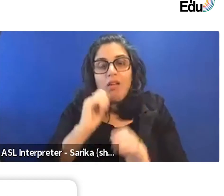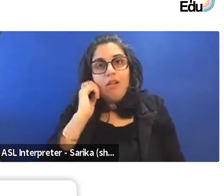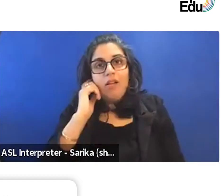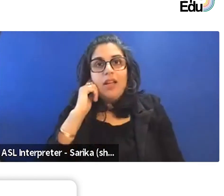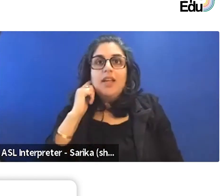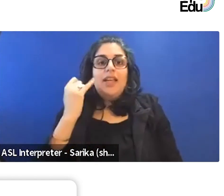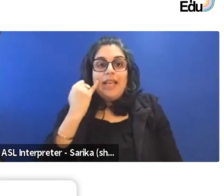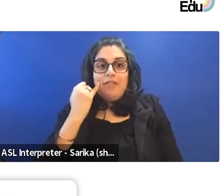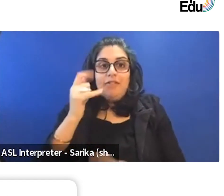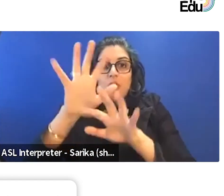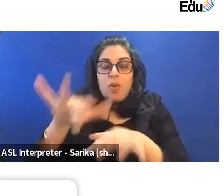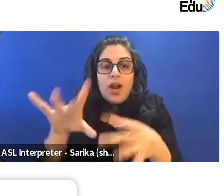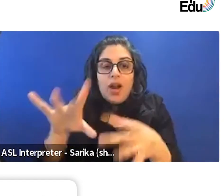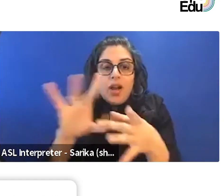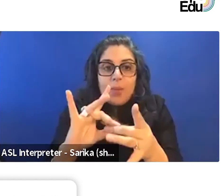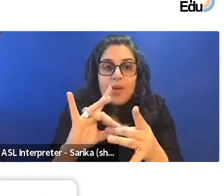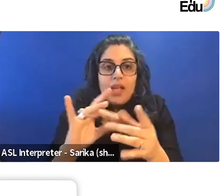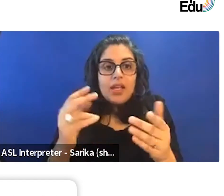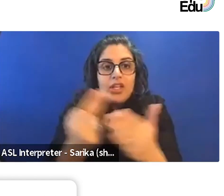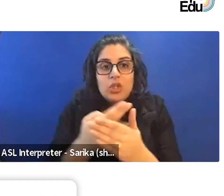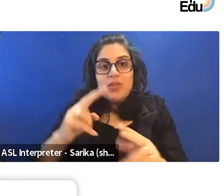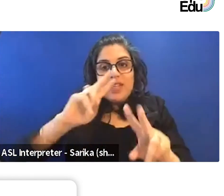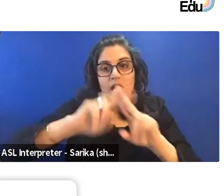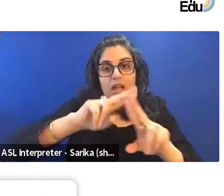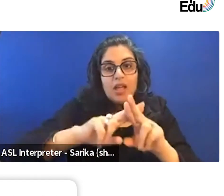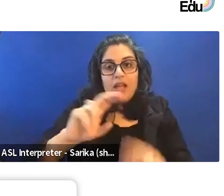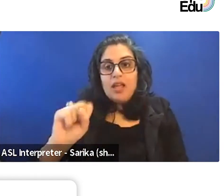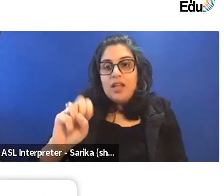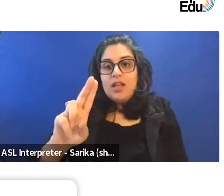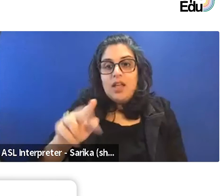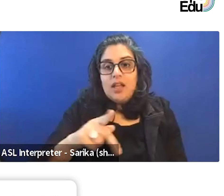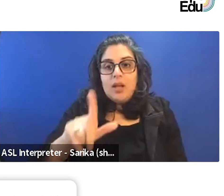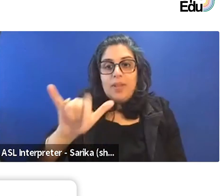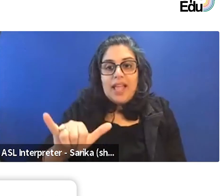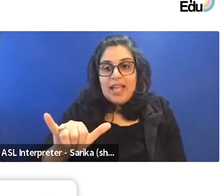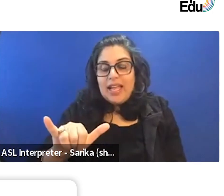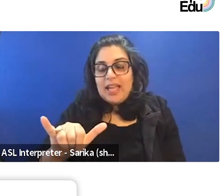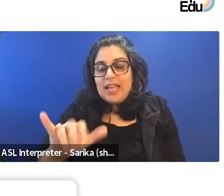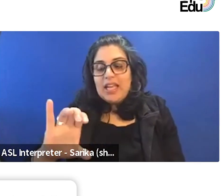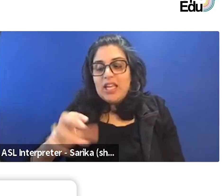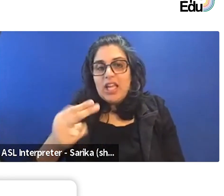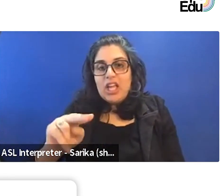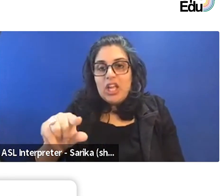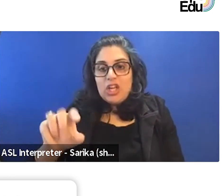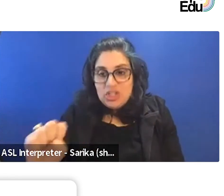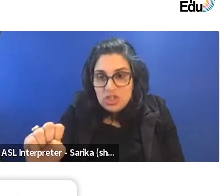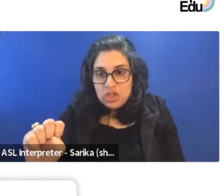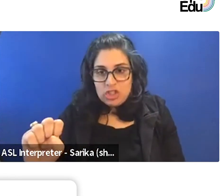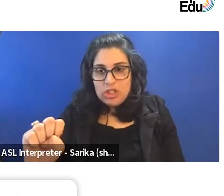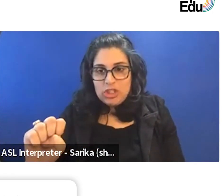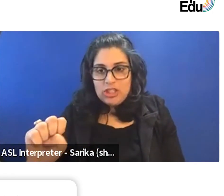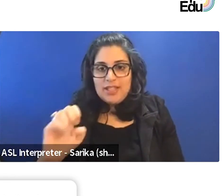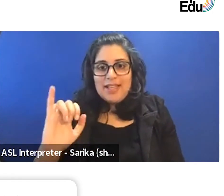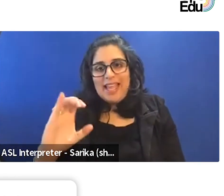writing comments, please use the hashtag supply change, like supply chain, but supply change. So I just put